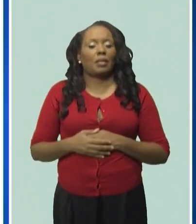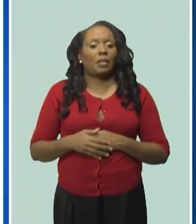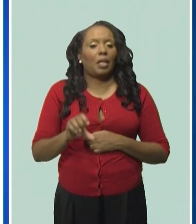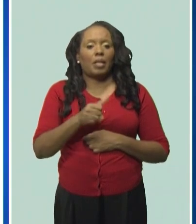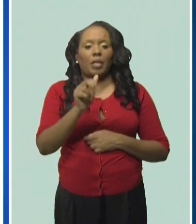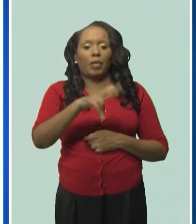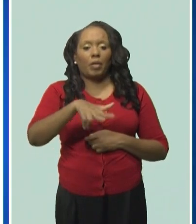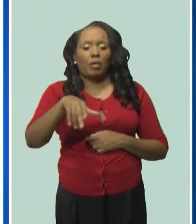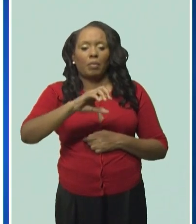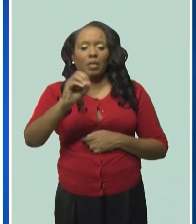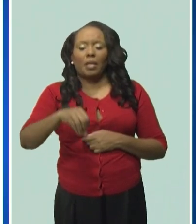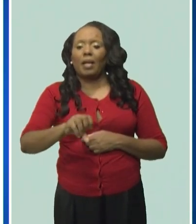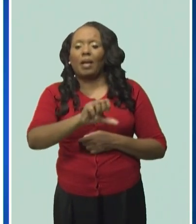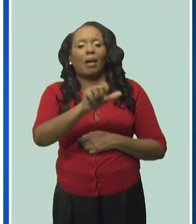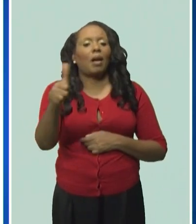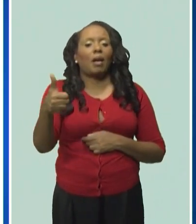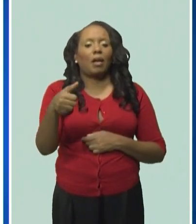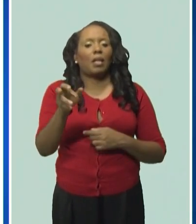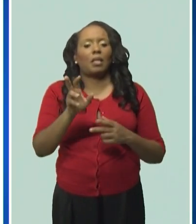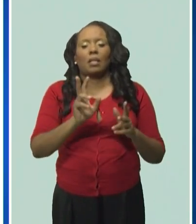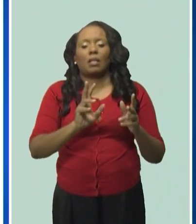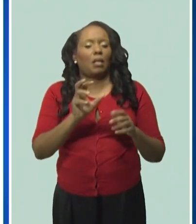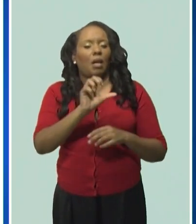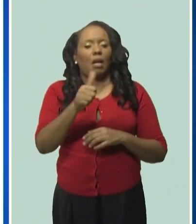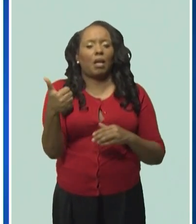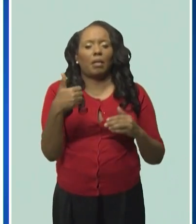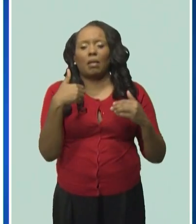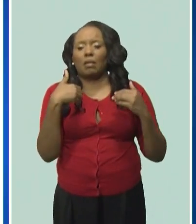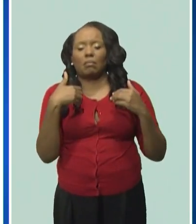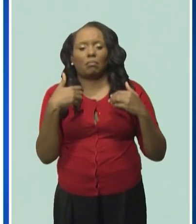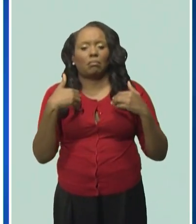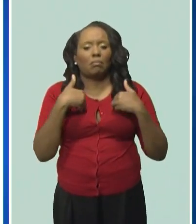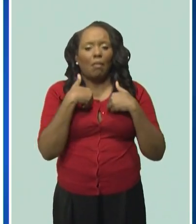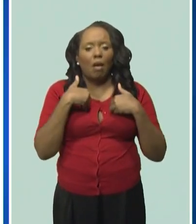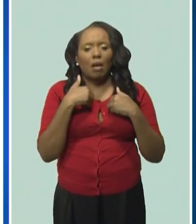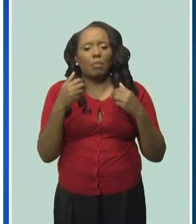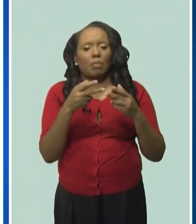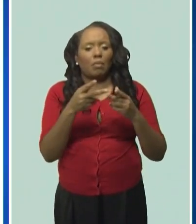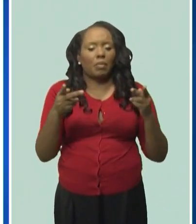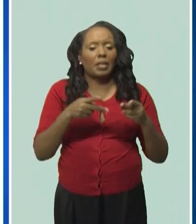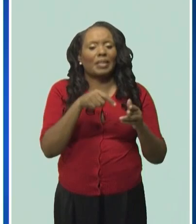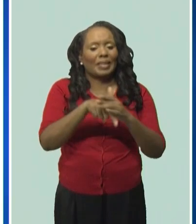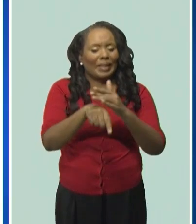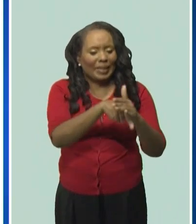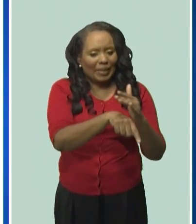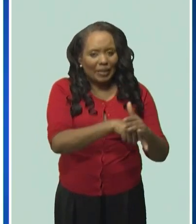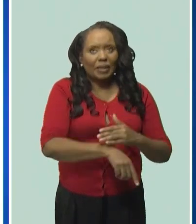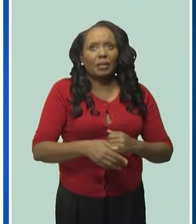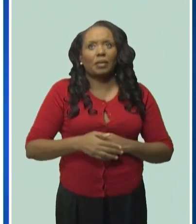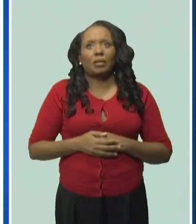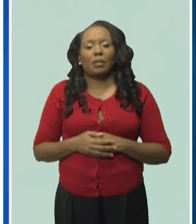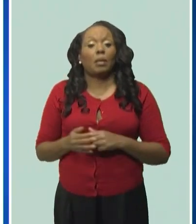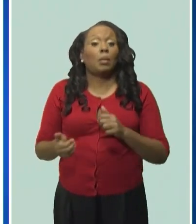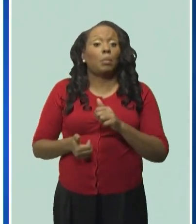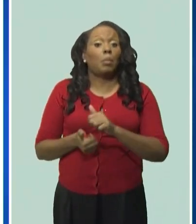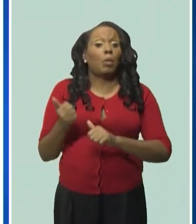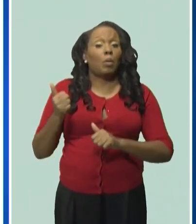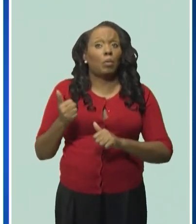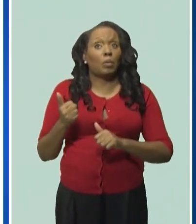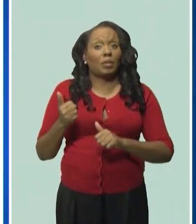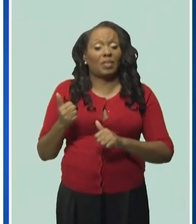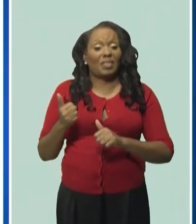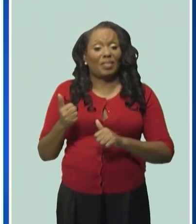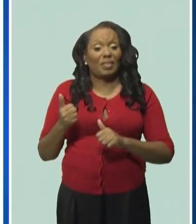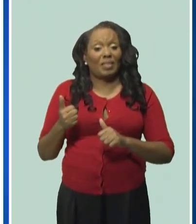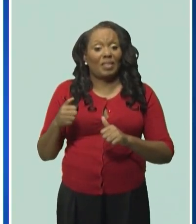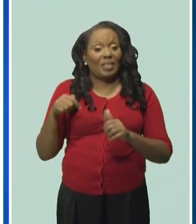are shared among the other registered facilities. About 90% of the animals slaughtered at Southern Meats are pigs. We love a lot of